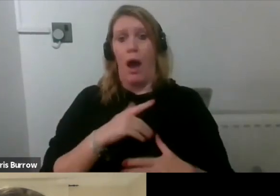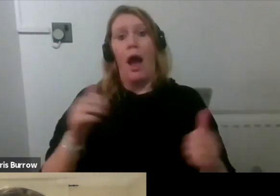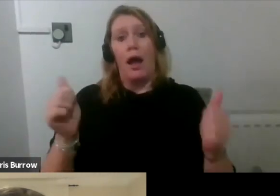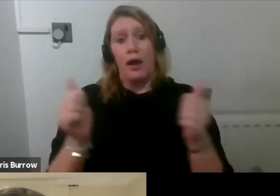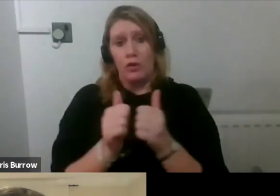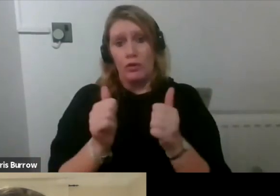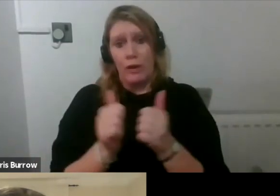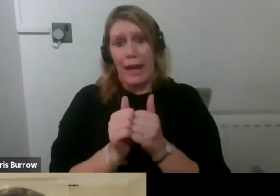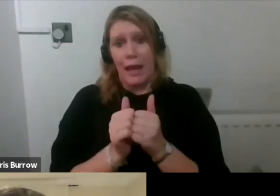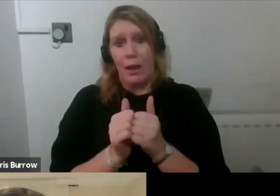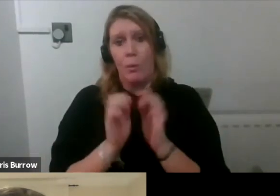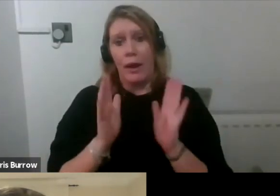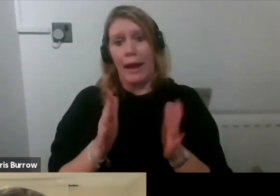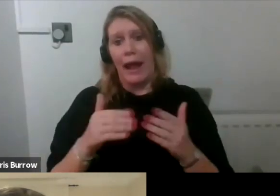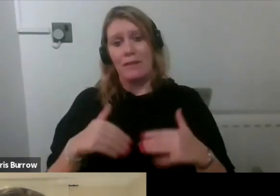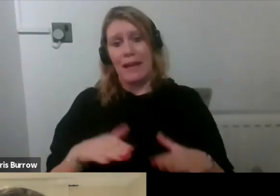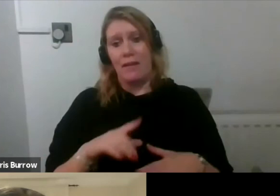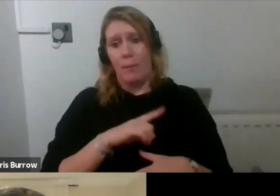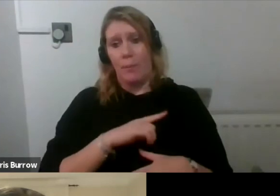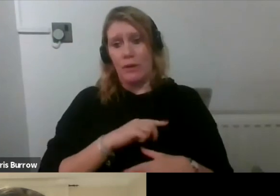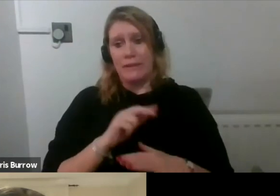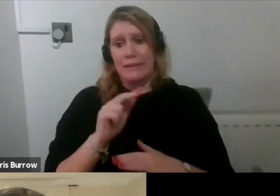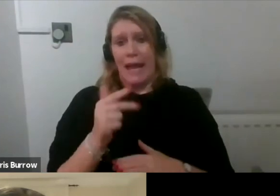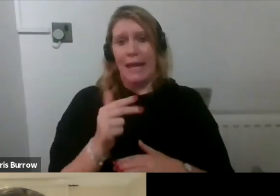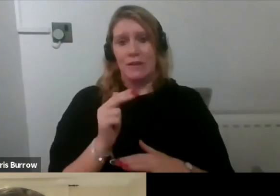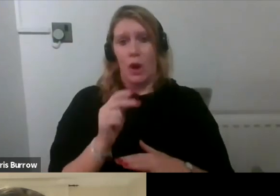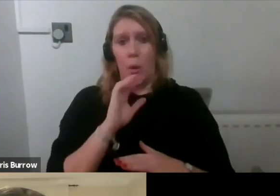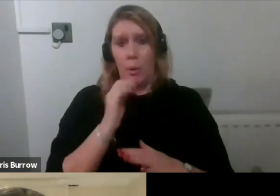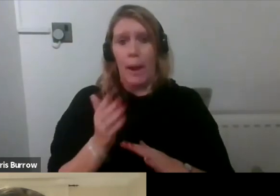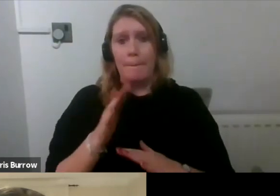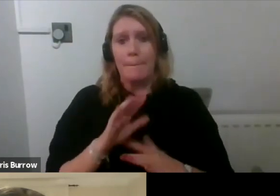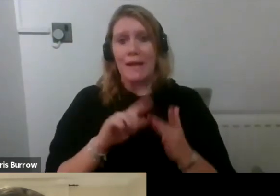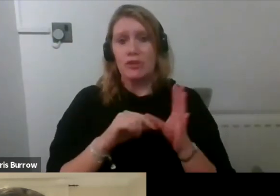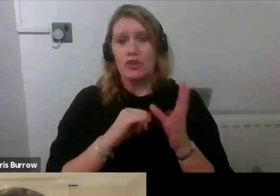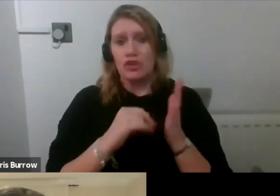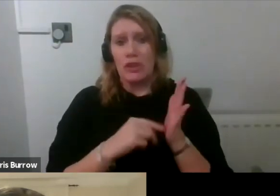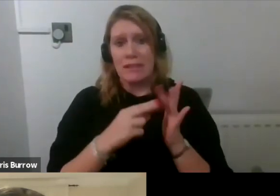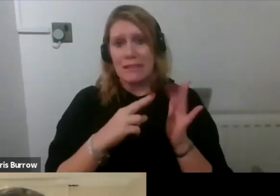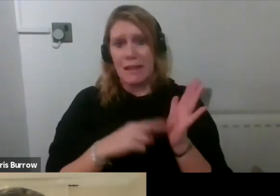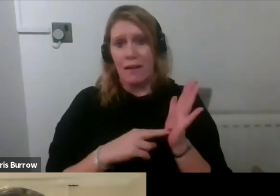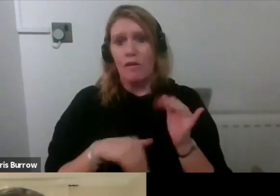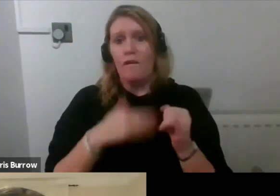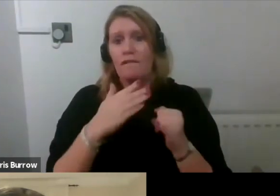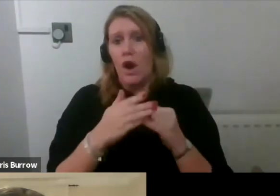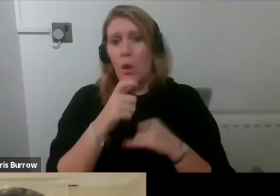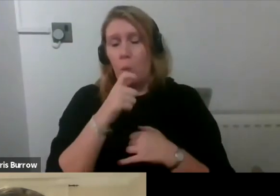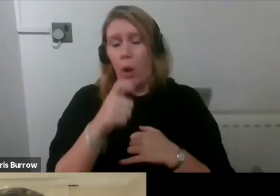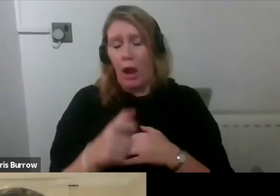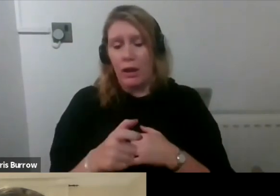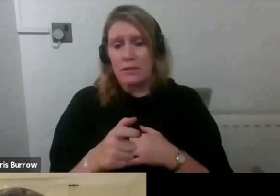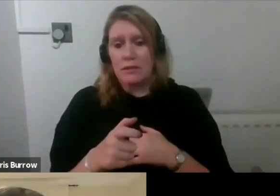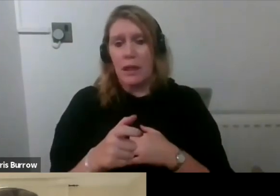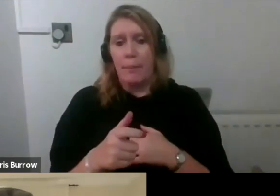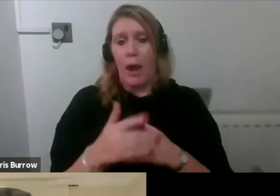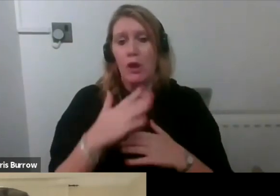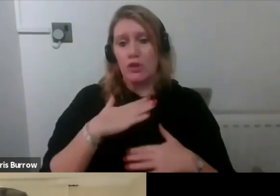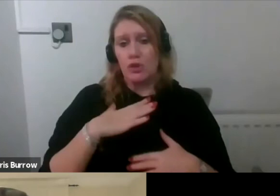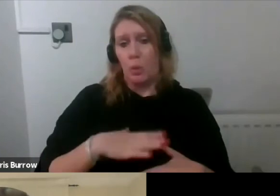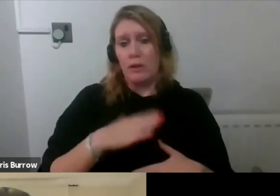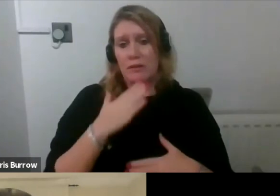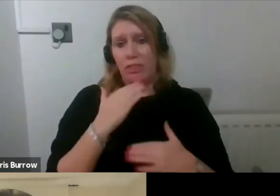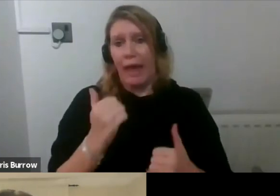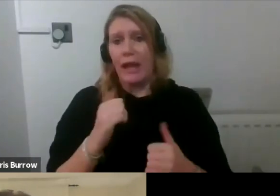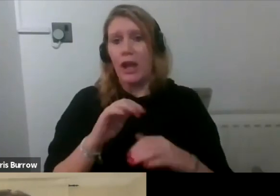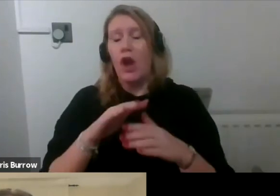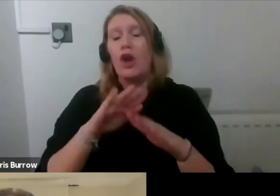it here because it's 8 o'clock. I'm going to come back to Justin in a minute for a final word, but I just want to thank again Global